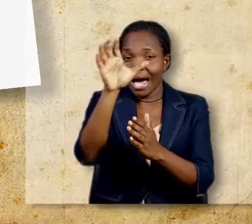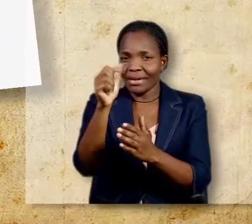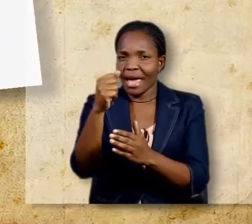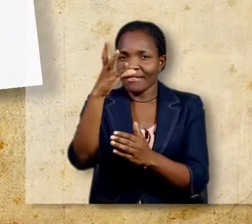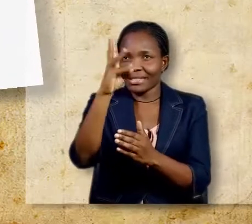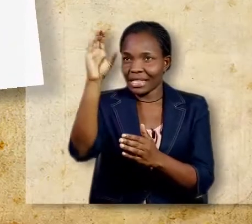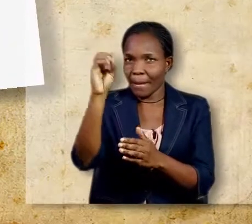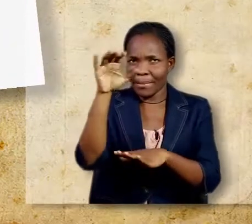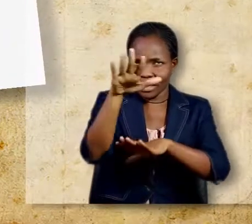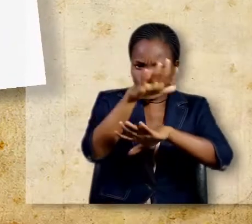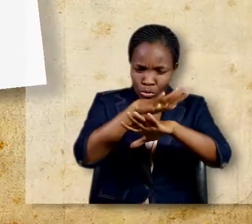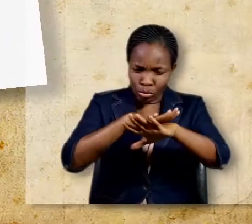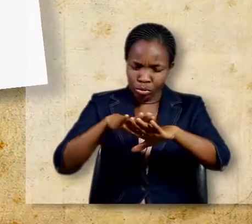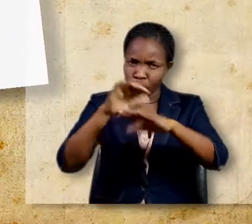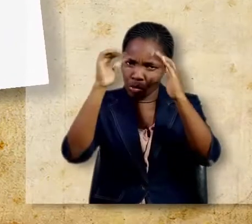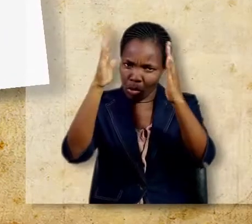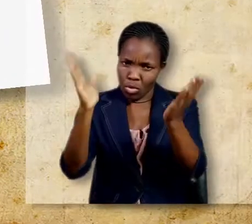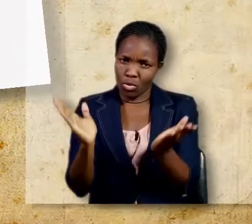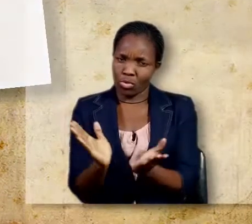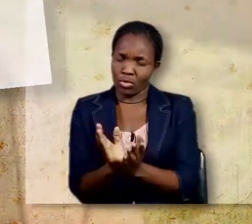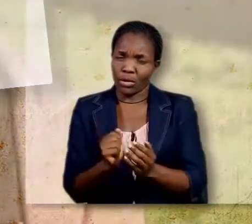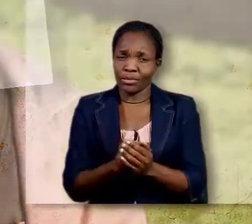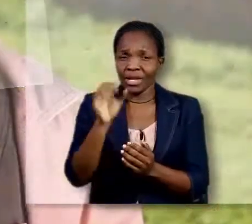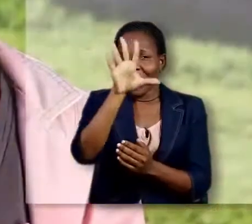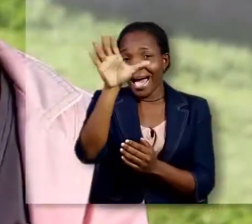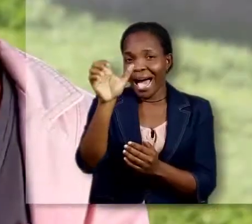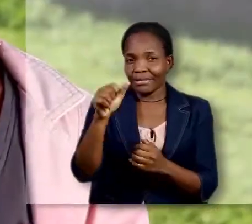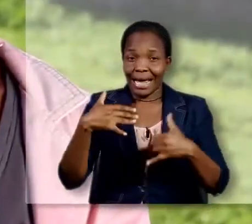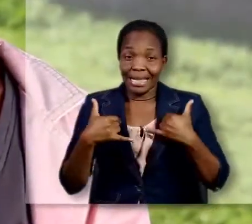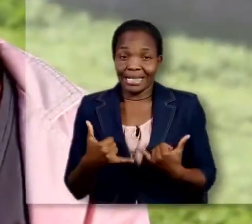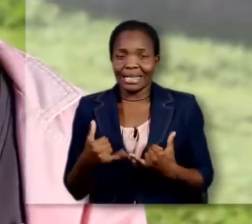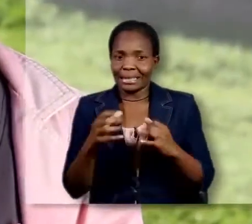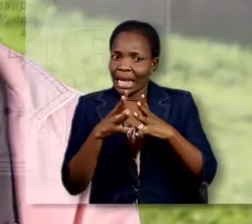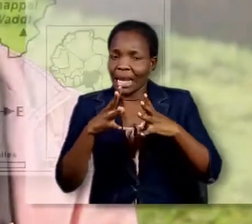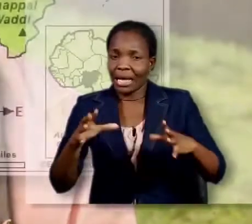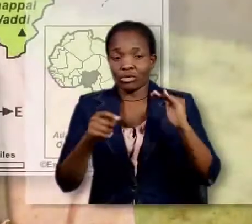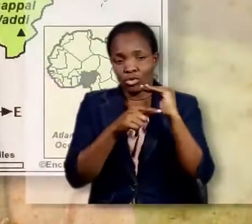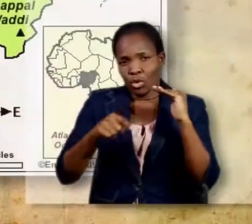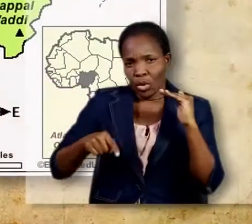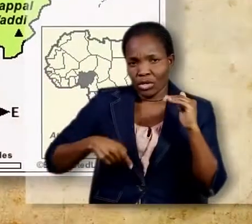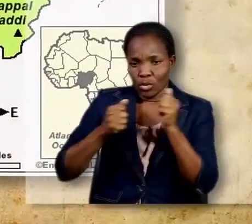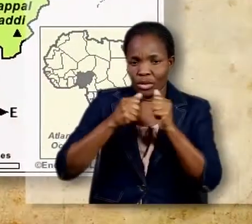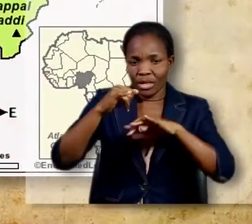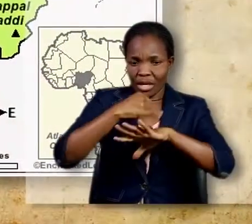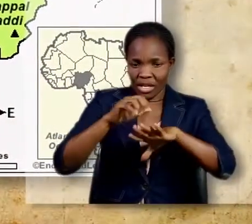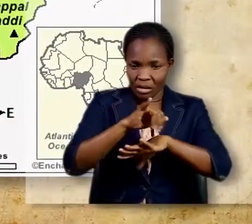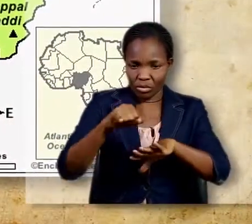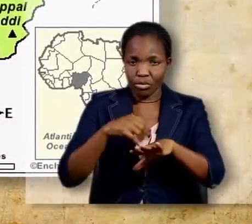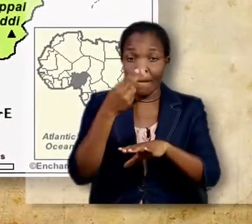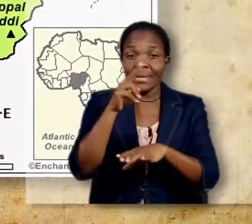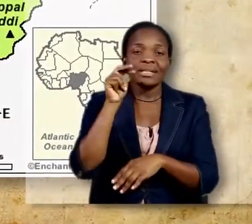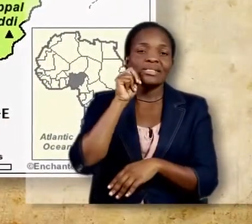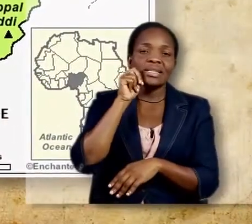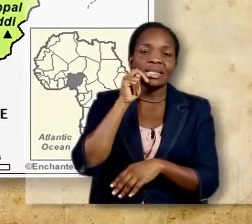surface area. In Africa, Algeria is the largest African country by area, but Nigeria is the largest